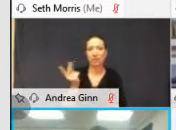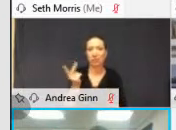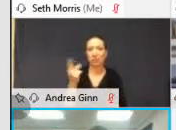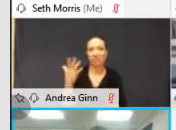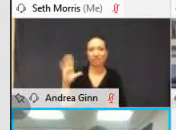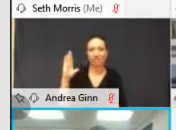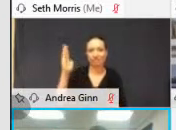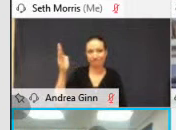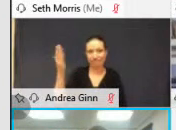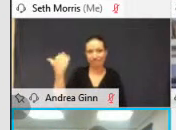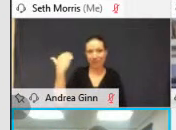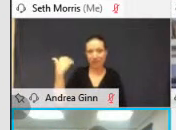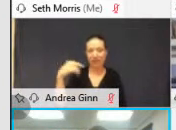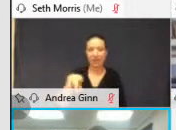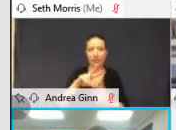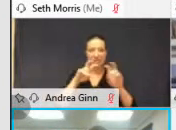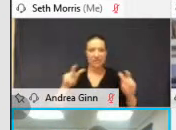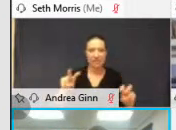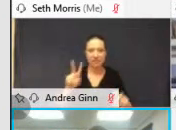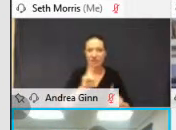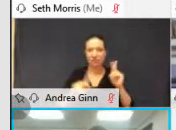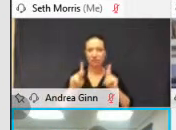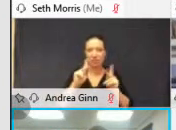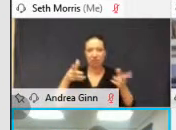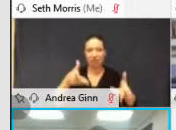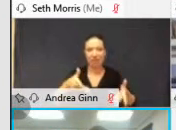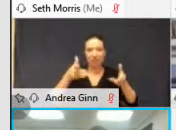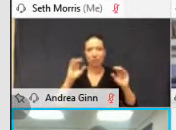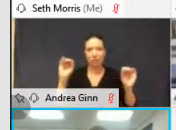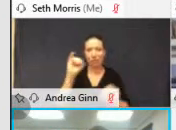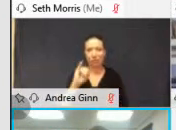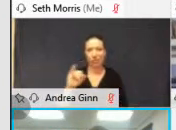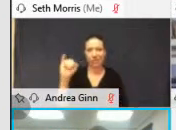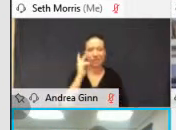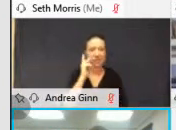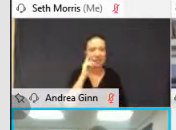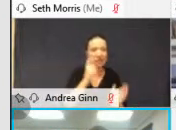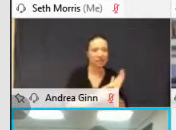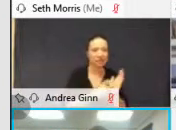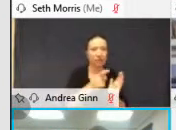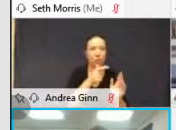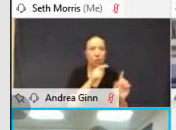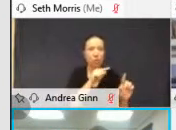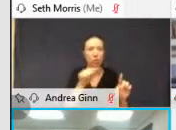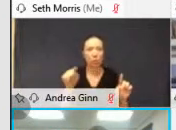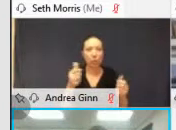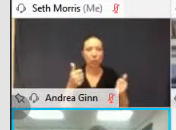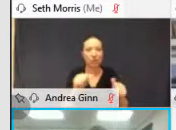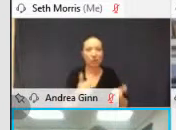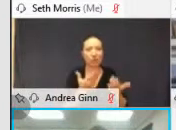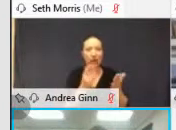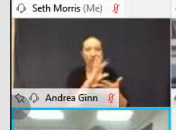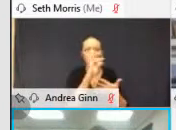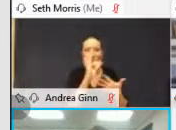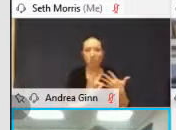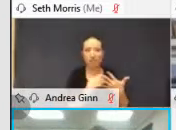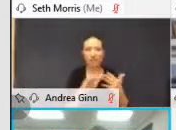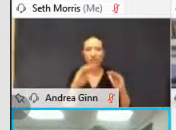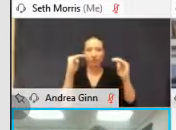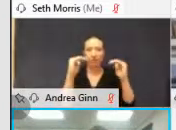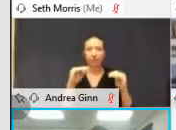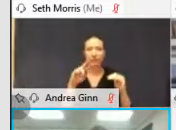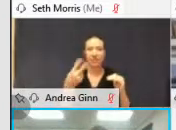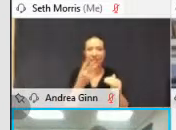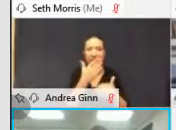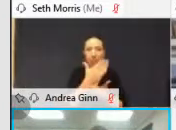remaining uninsured and see who it was that we were trying to cover with these additional coverage options. The second phase of the study that we'll be